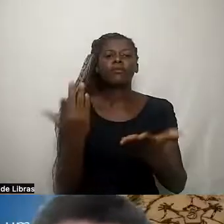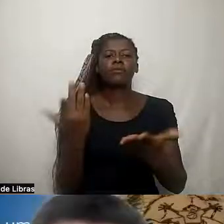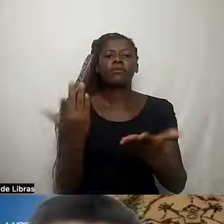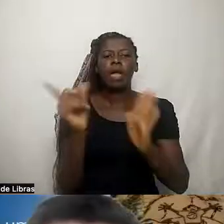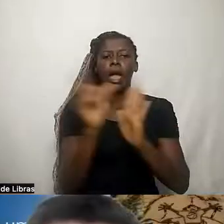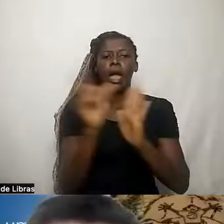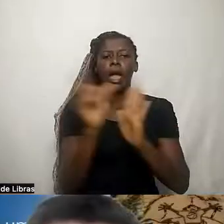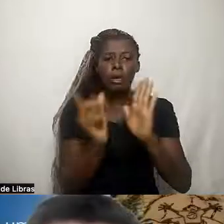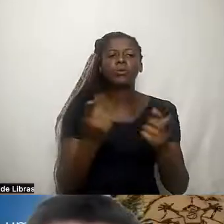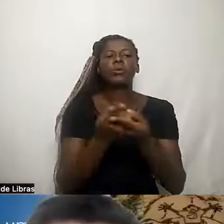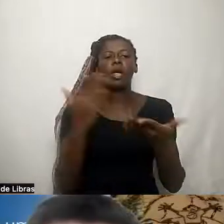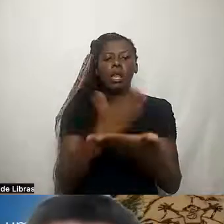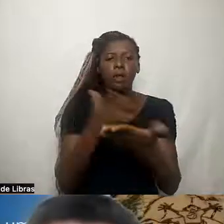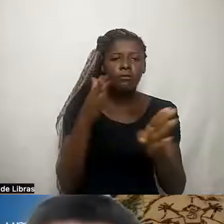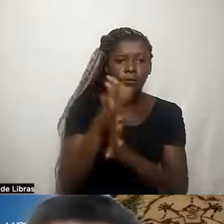manuals,